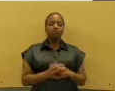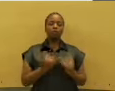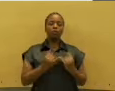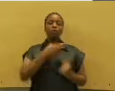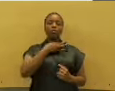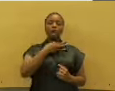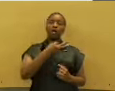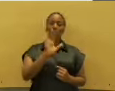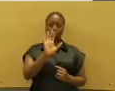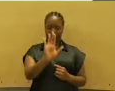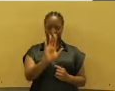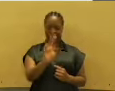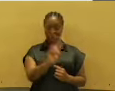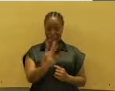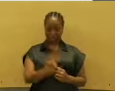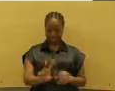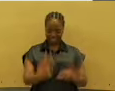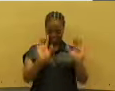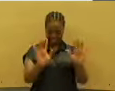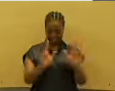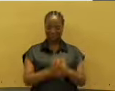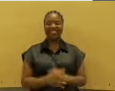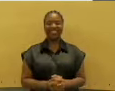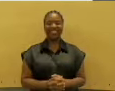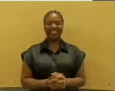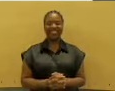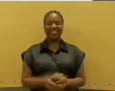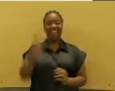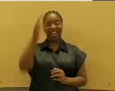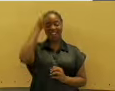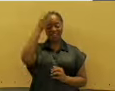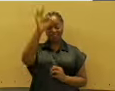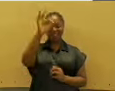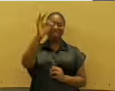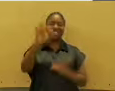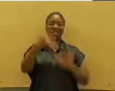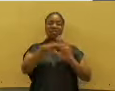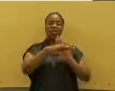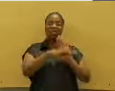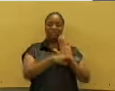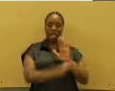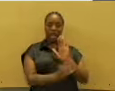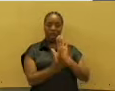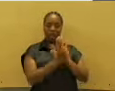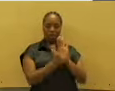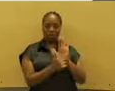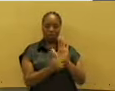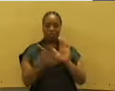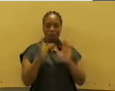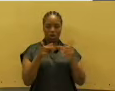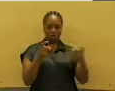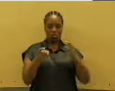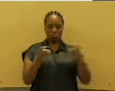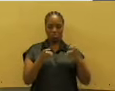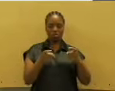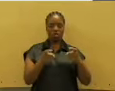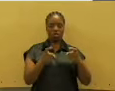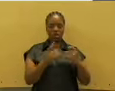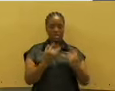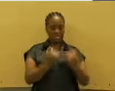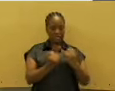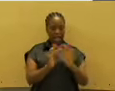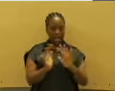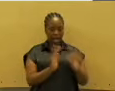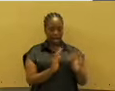let me just read from the screen. Government policy in every country in the world legislates on and seeks to control sex between its citizens in one form